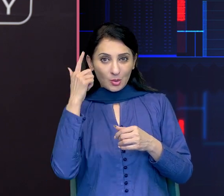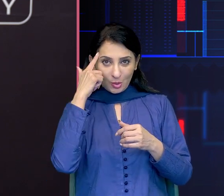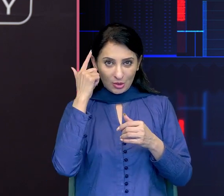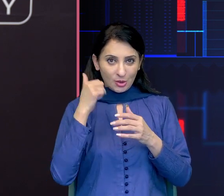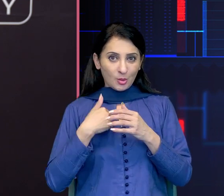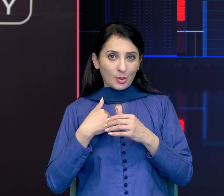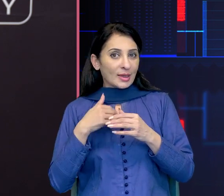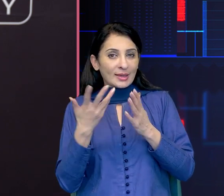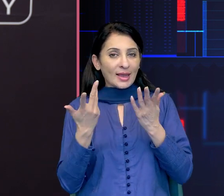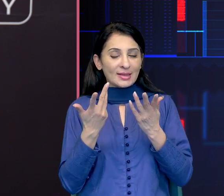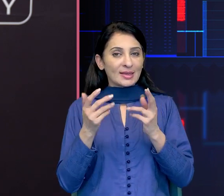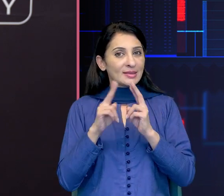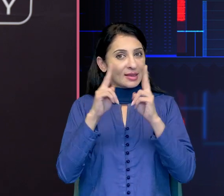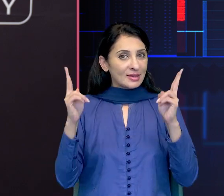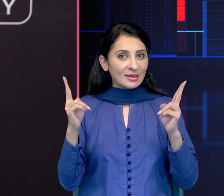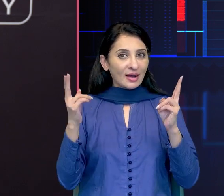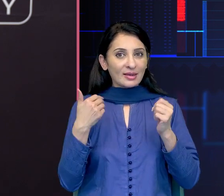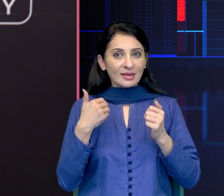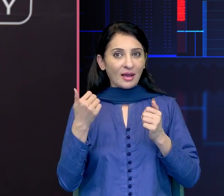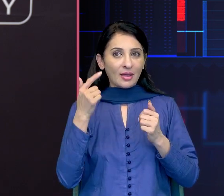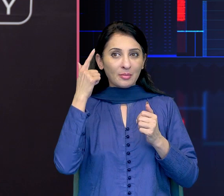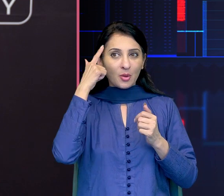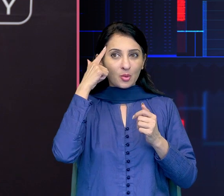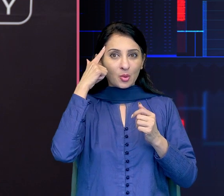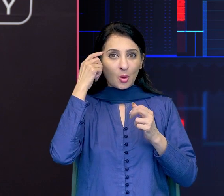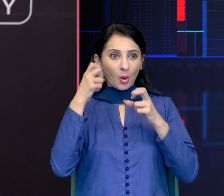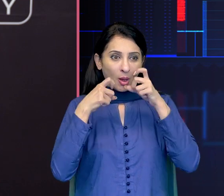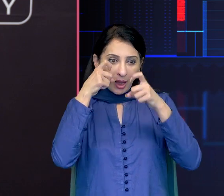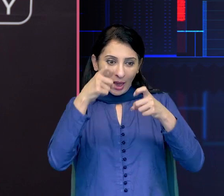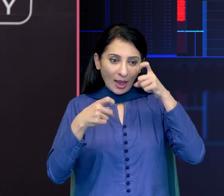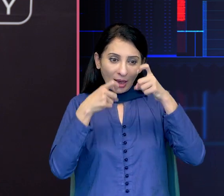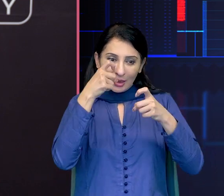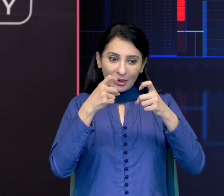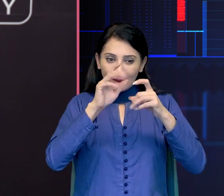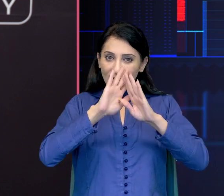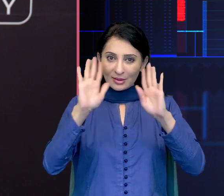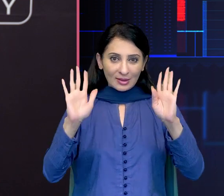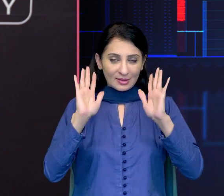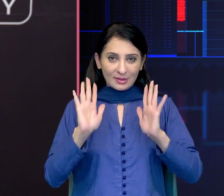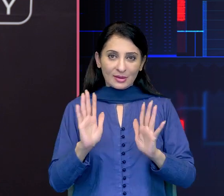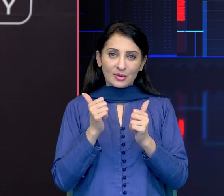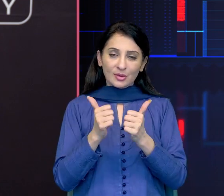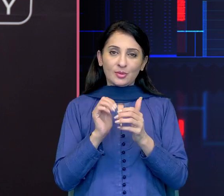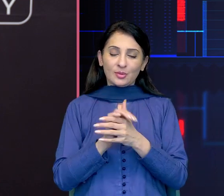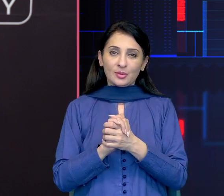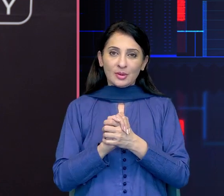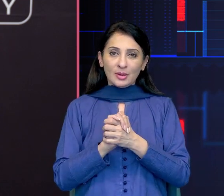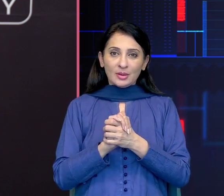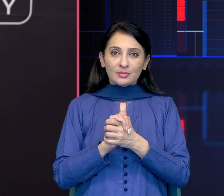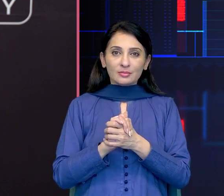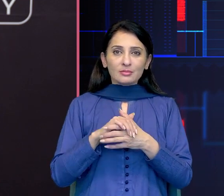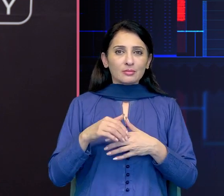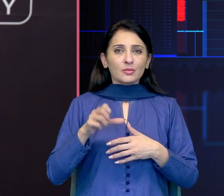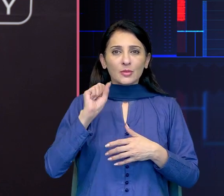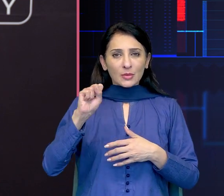I've been carrying, and now when I look back, so I can have a